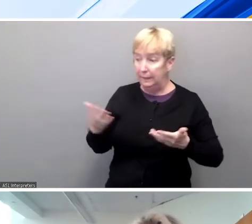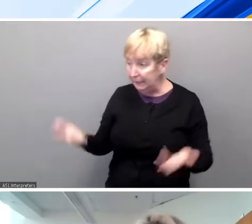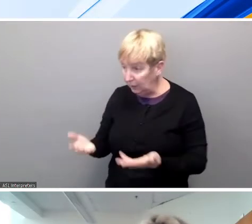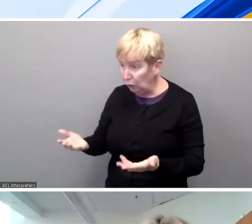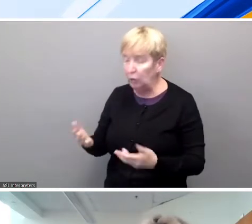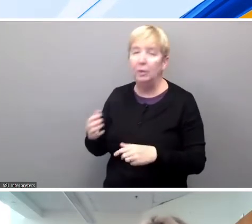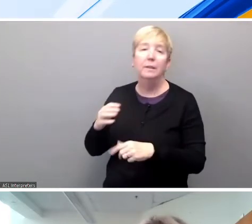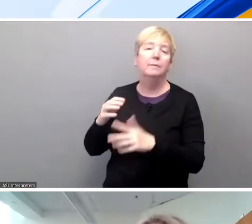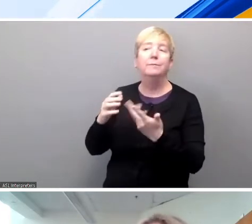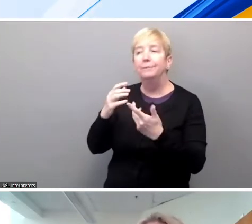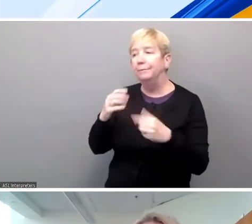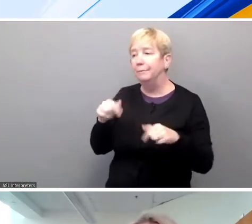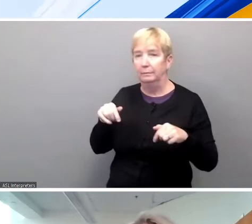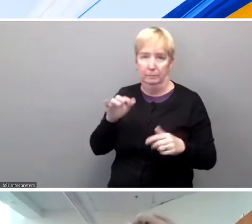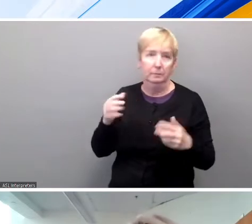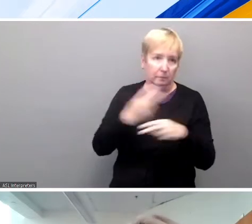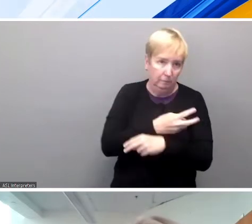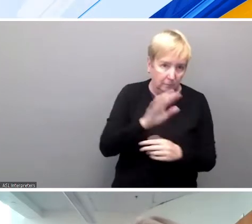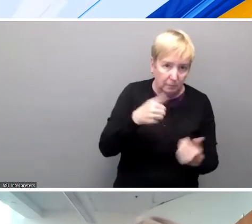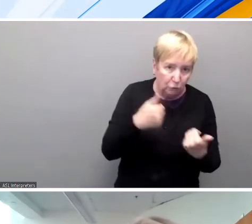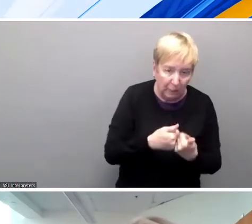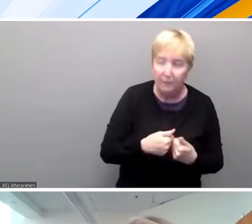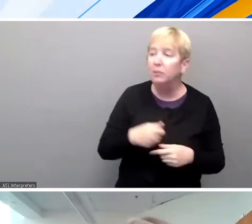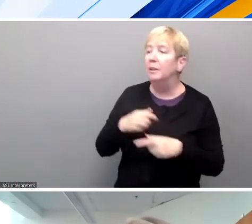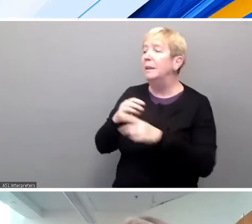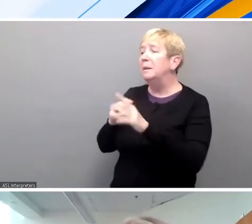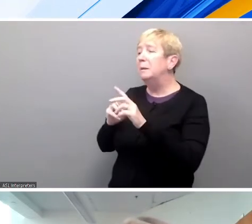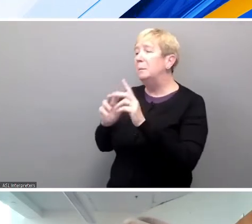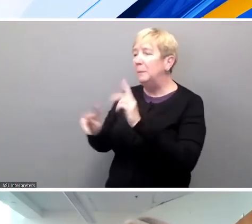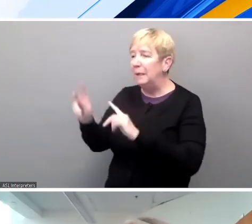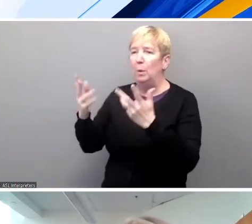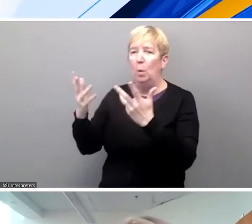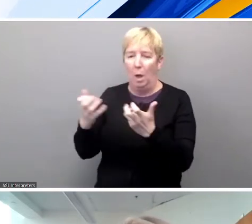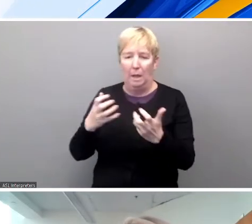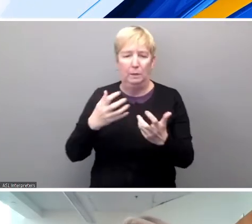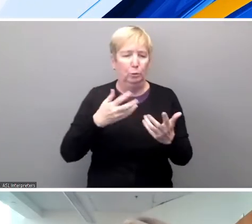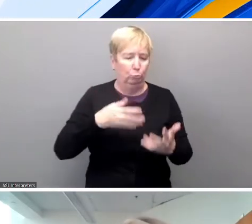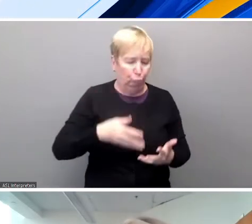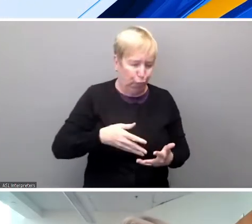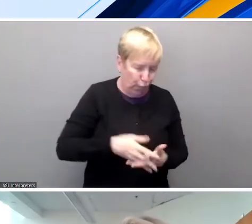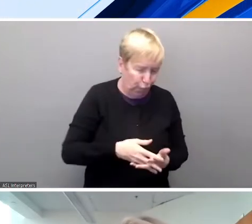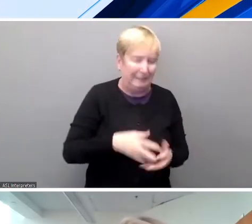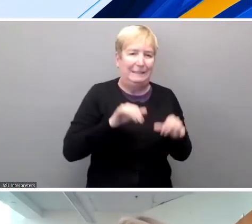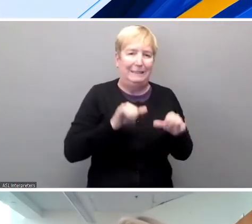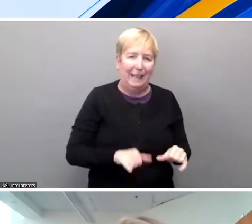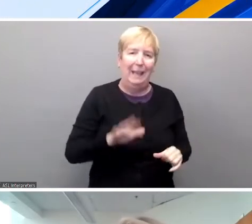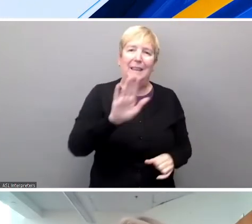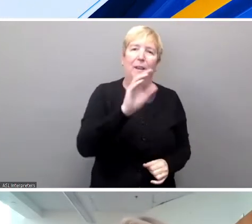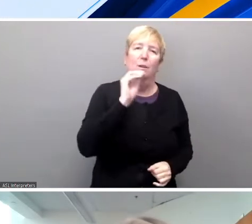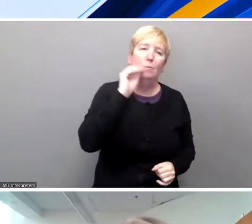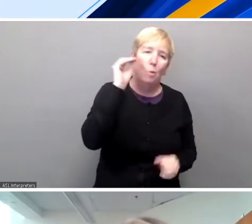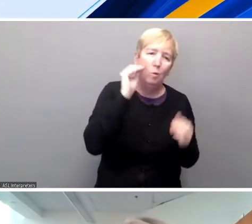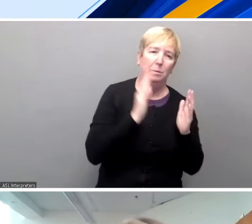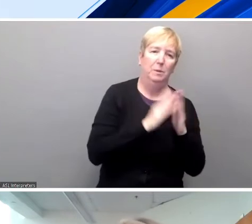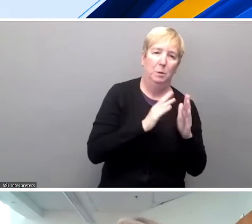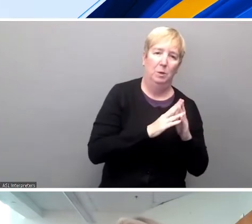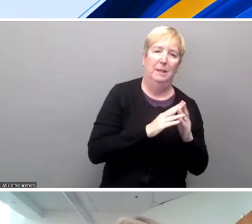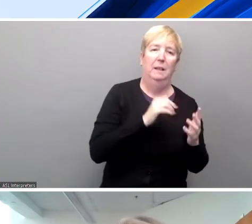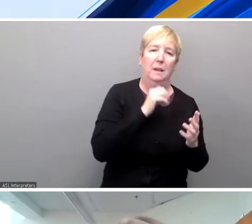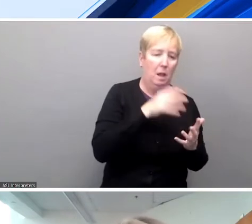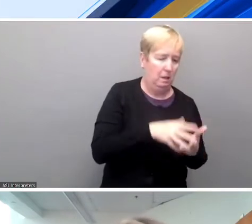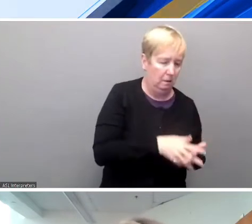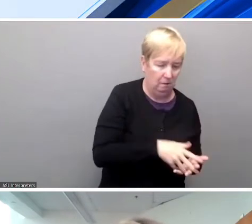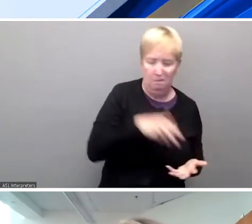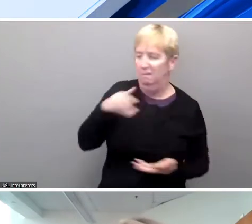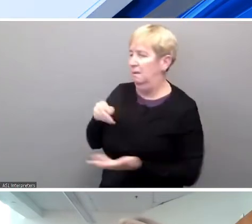personal care options and people being able to stay in the community of their choice for longer. And so we are working with